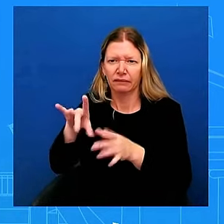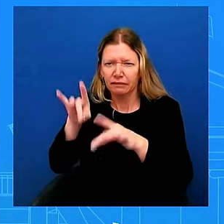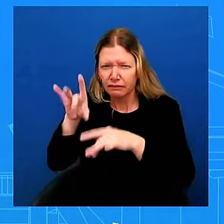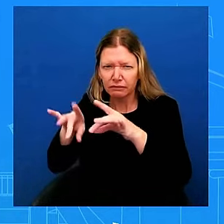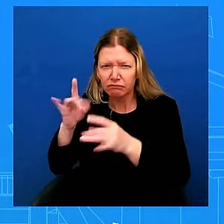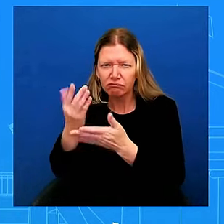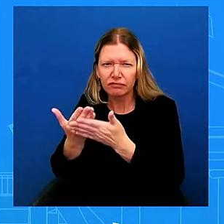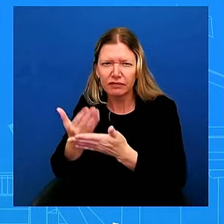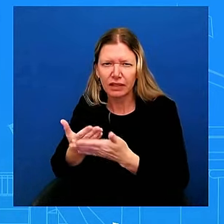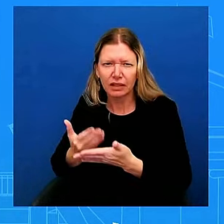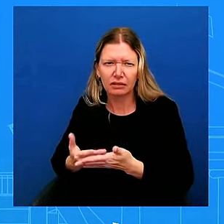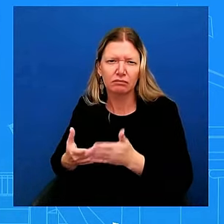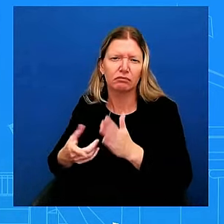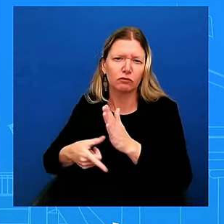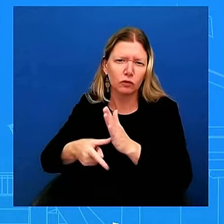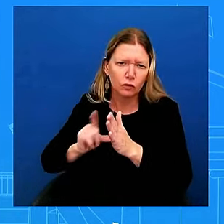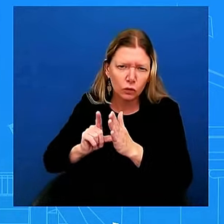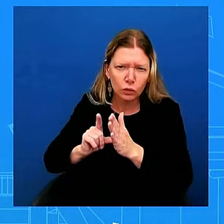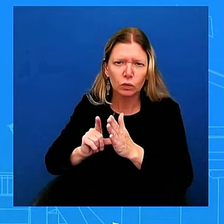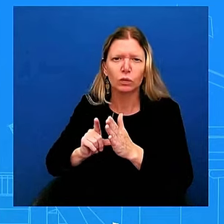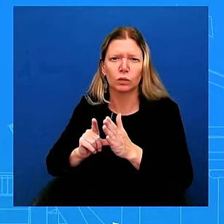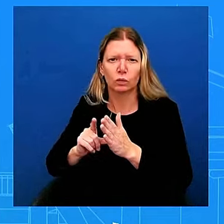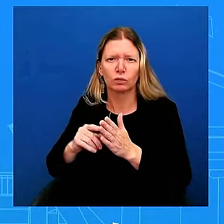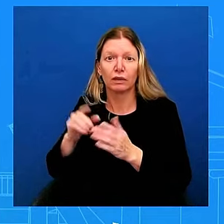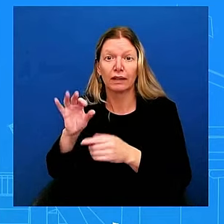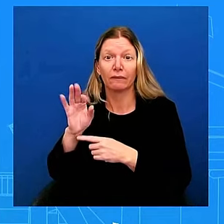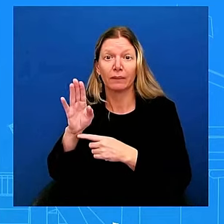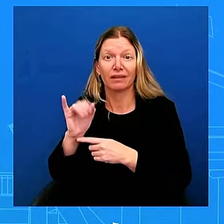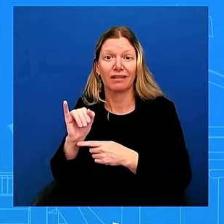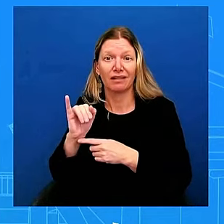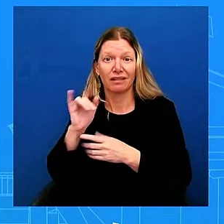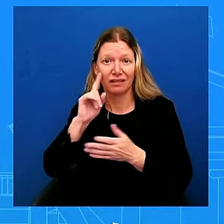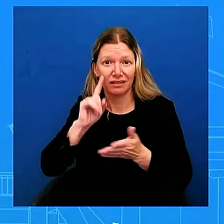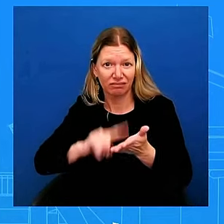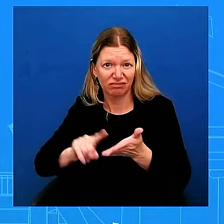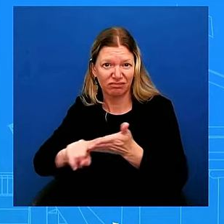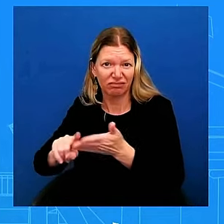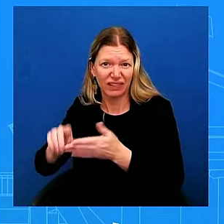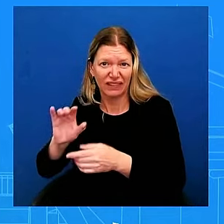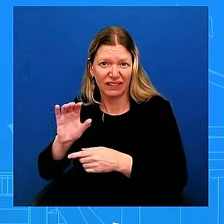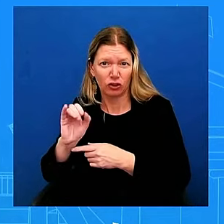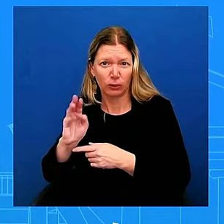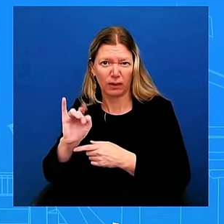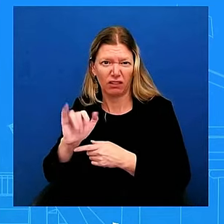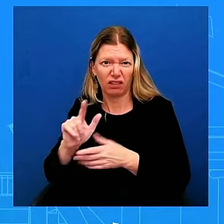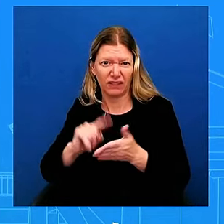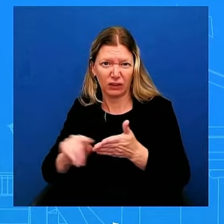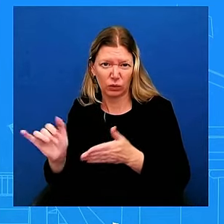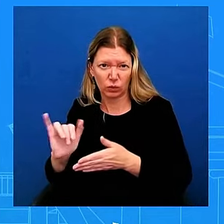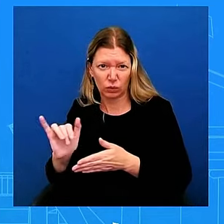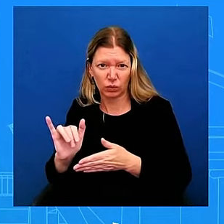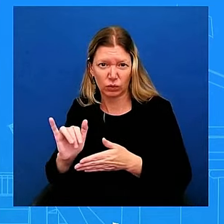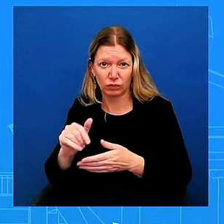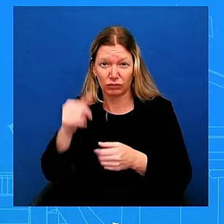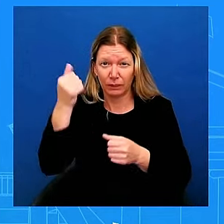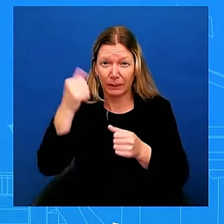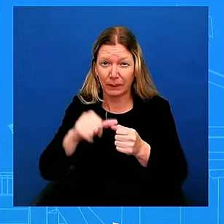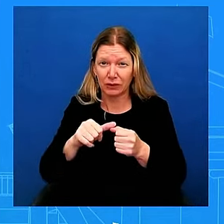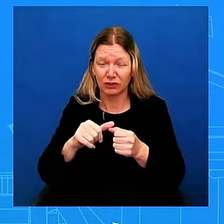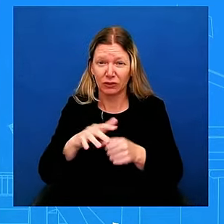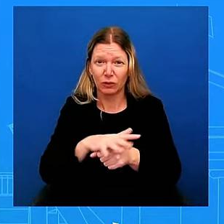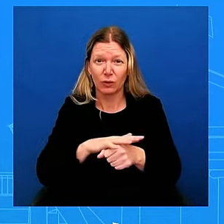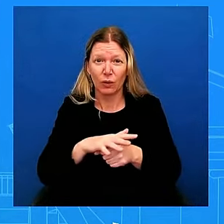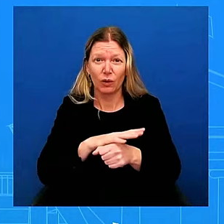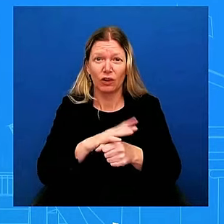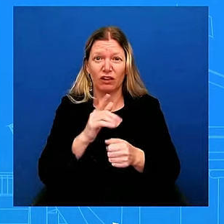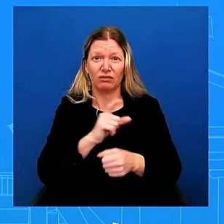something, that local law enforcement with whom we work all across the country, including, for example, at national security